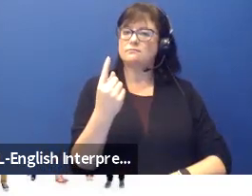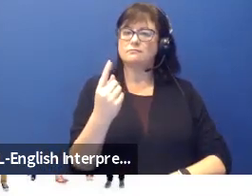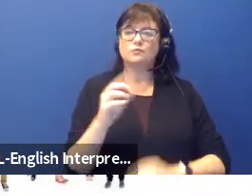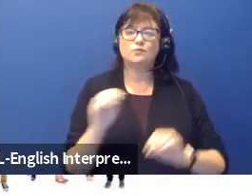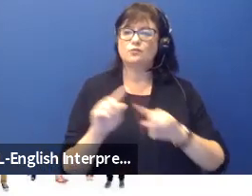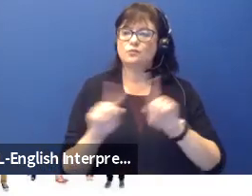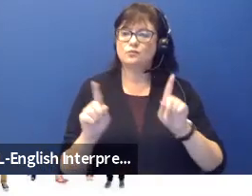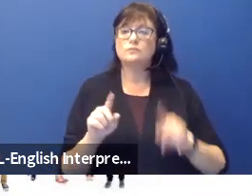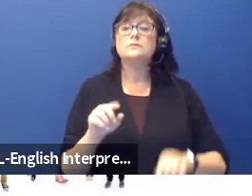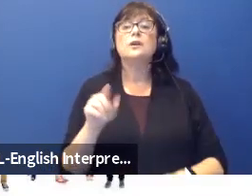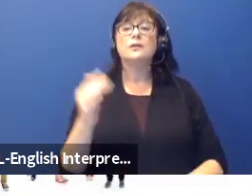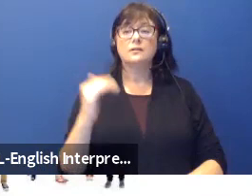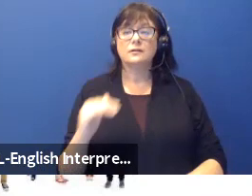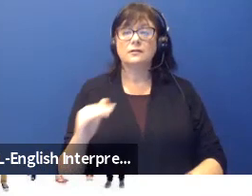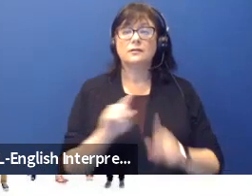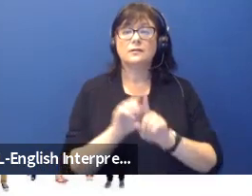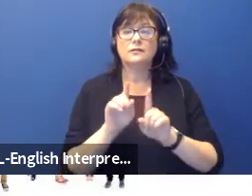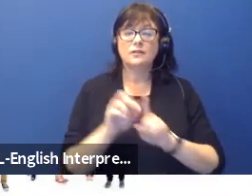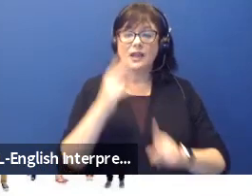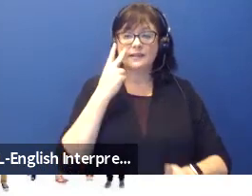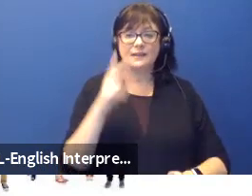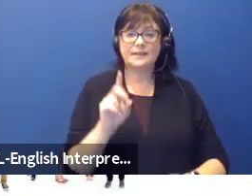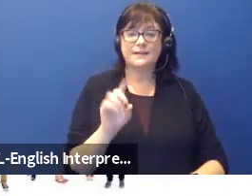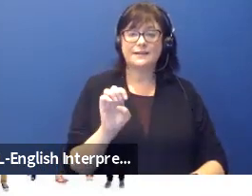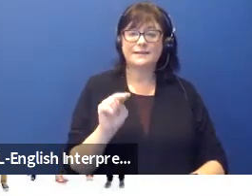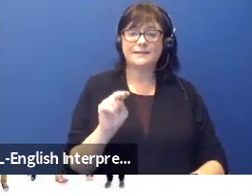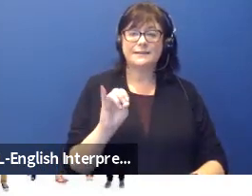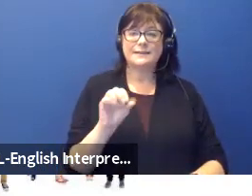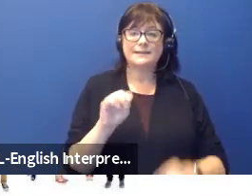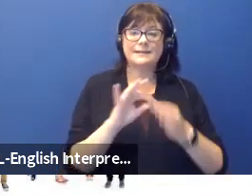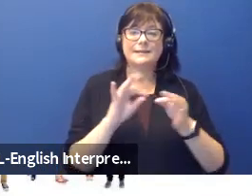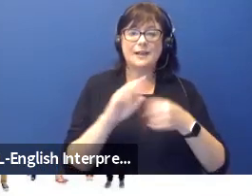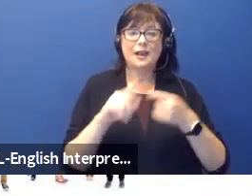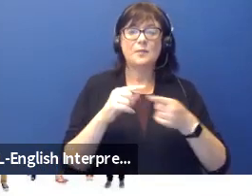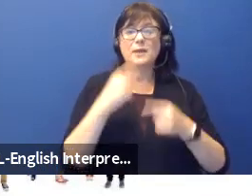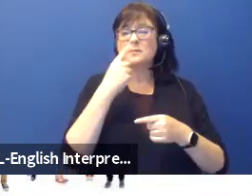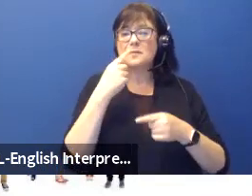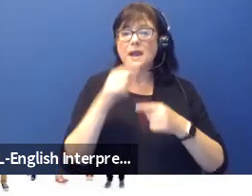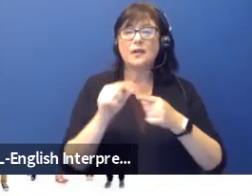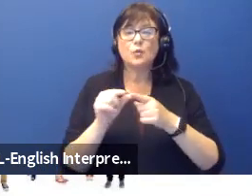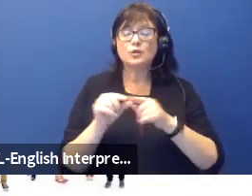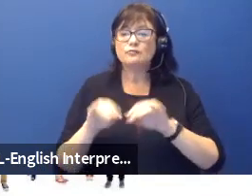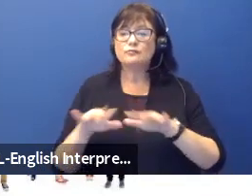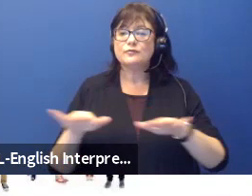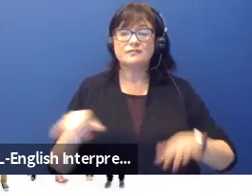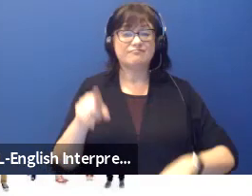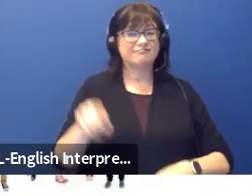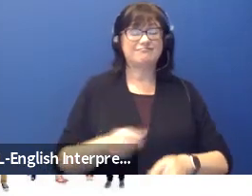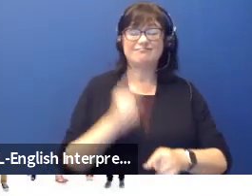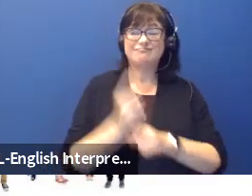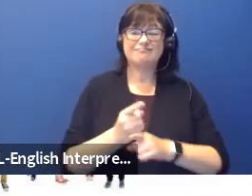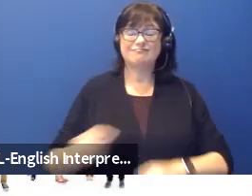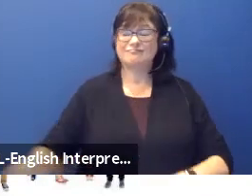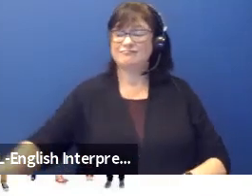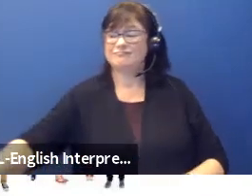I see Denise has also commented about the word of mouth. Yeah, I don't think you can't say it any better than that, Denise. Our word of mouth